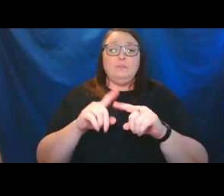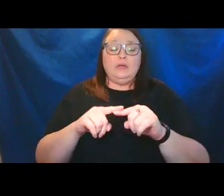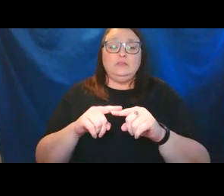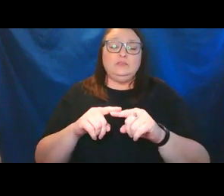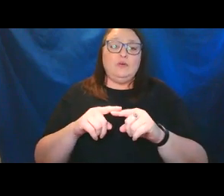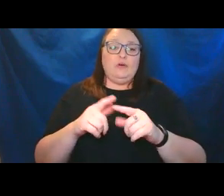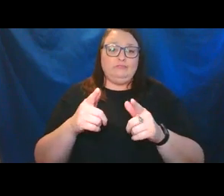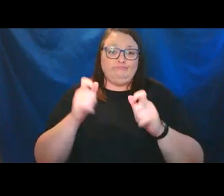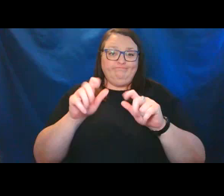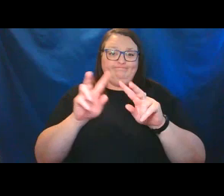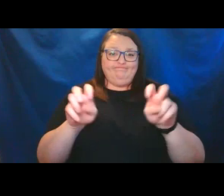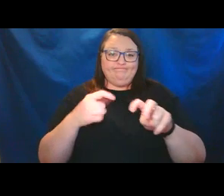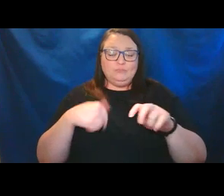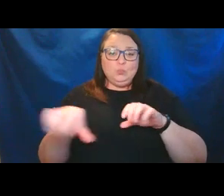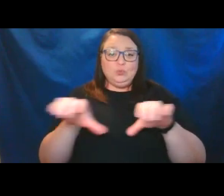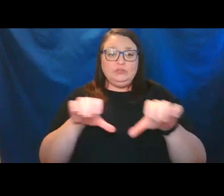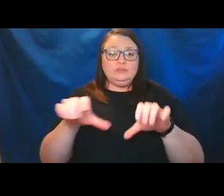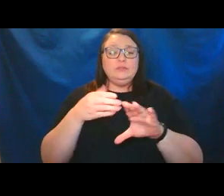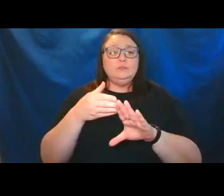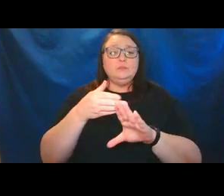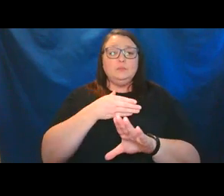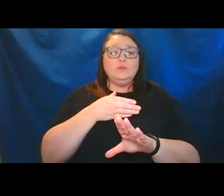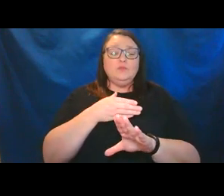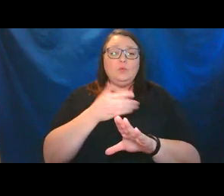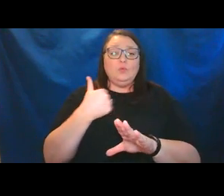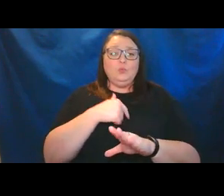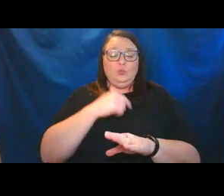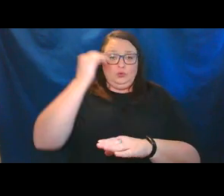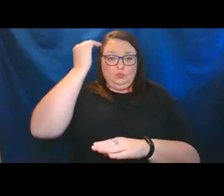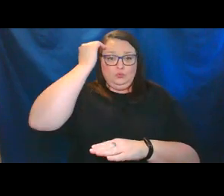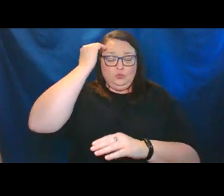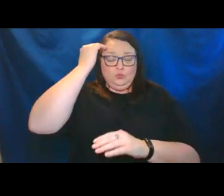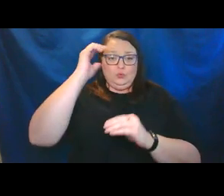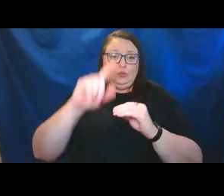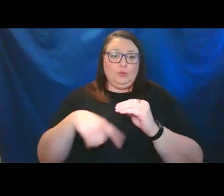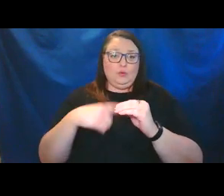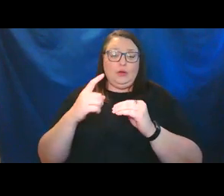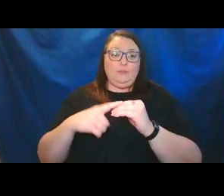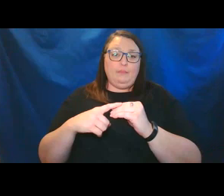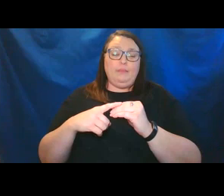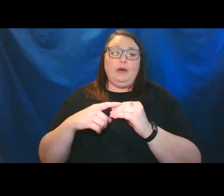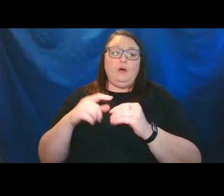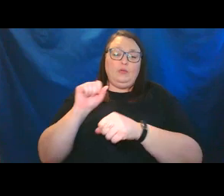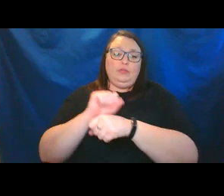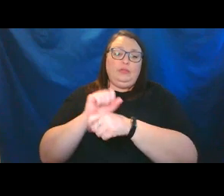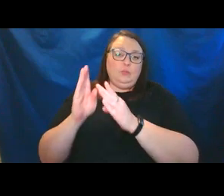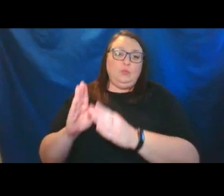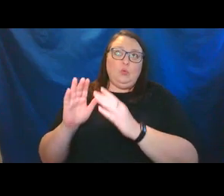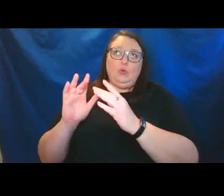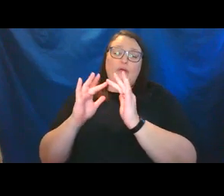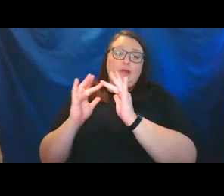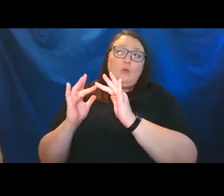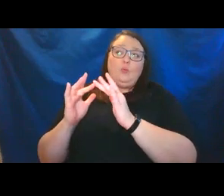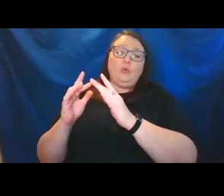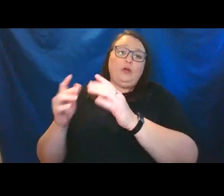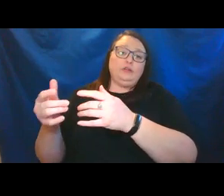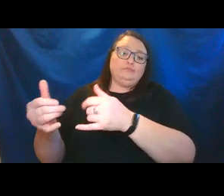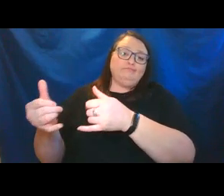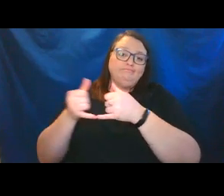that we did before, we knew about the award from our employer network, from those